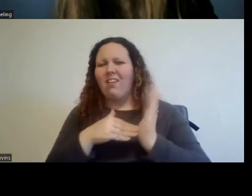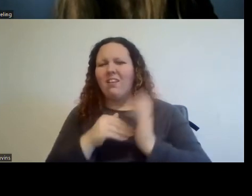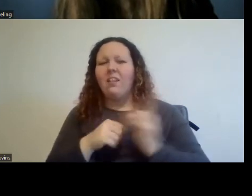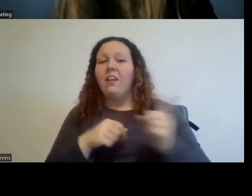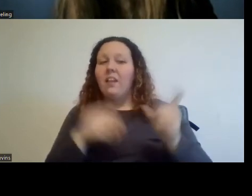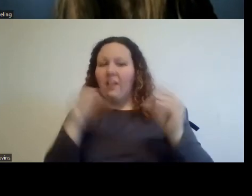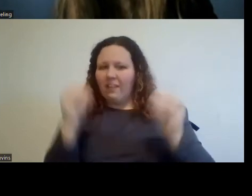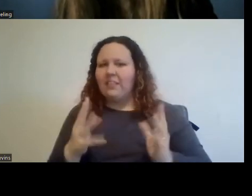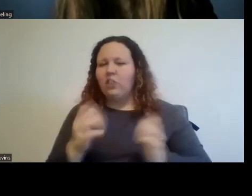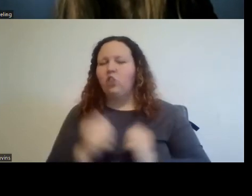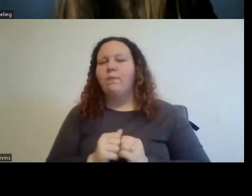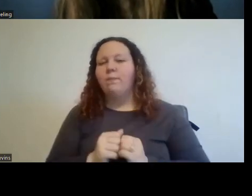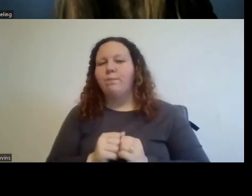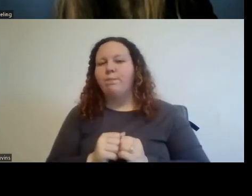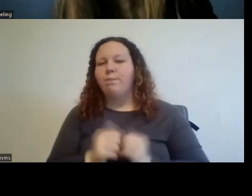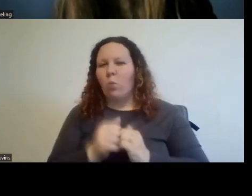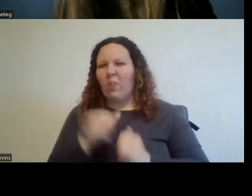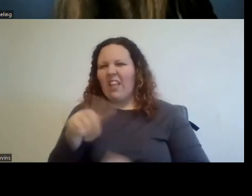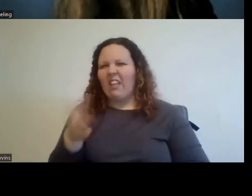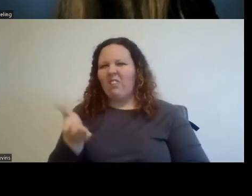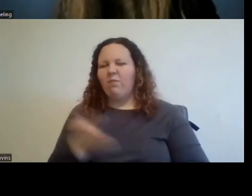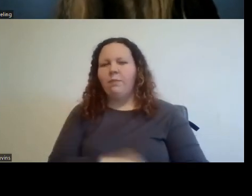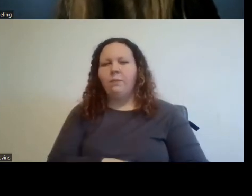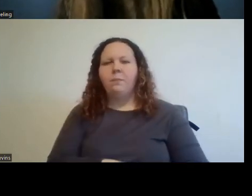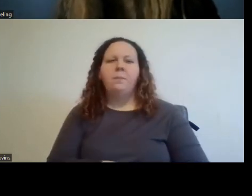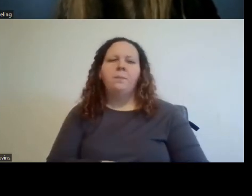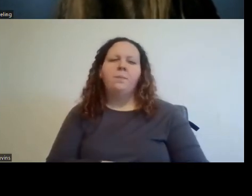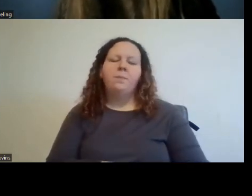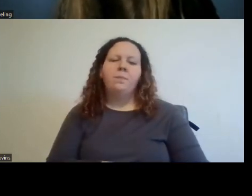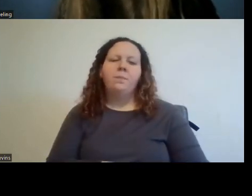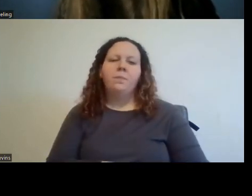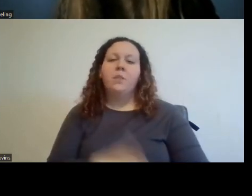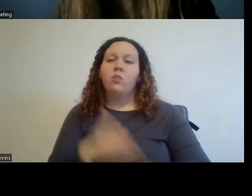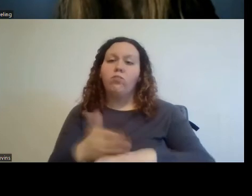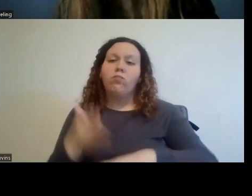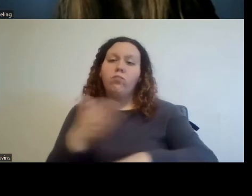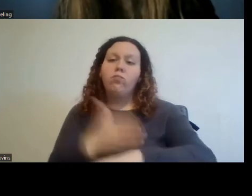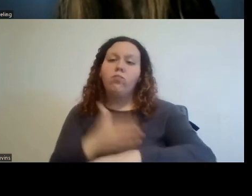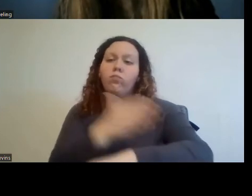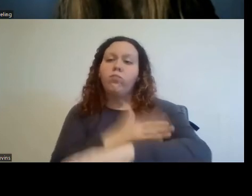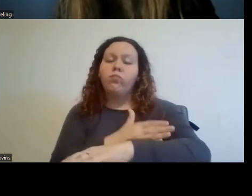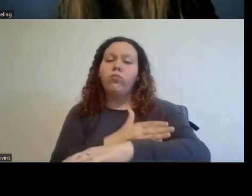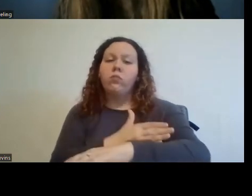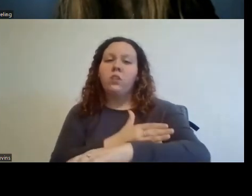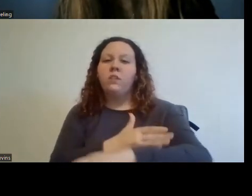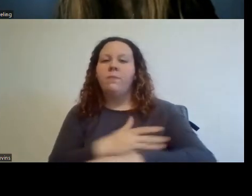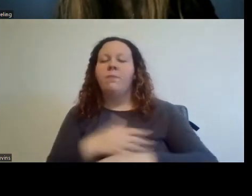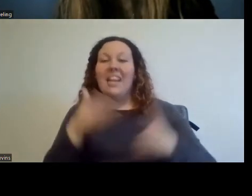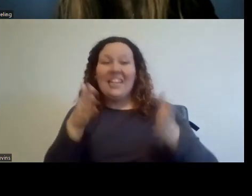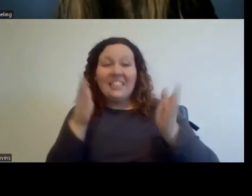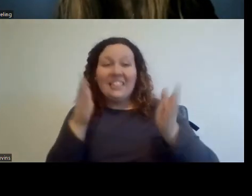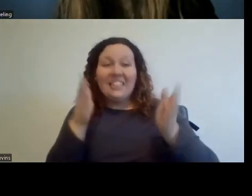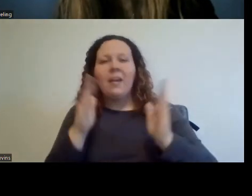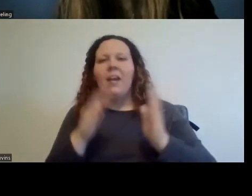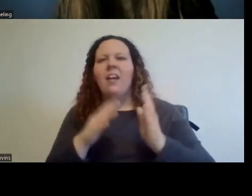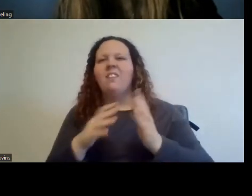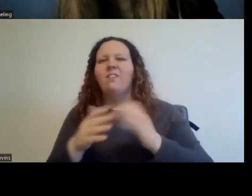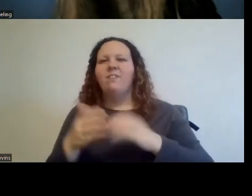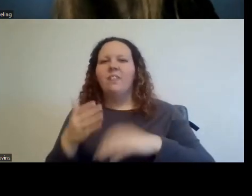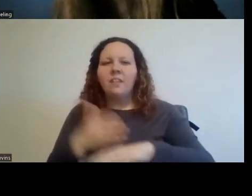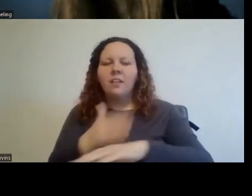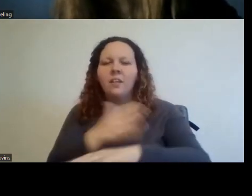with this. So it's improved attention span, just decreased distractibility, and increased